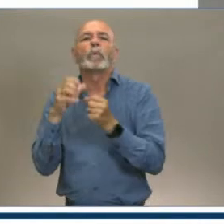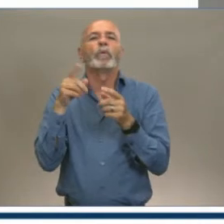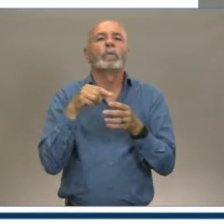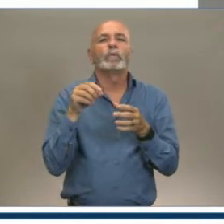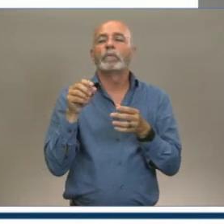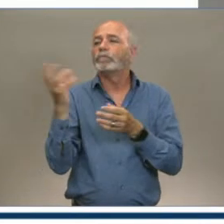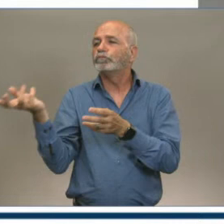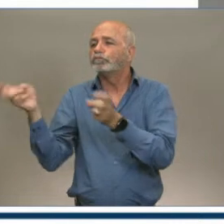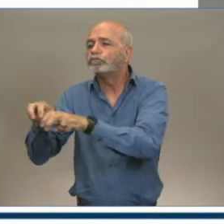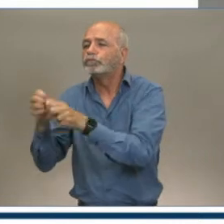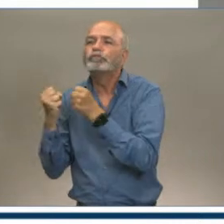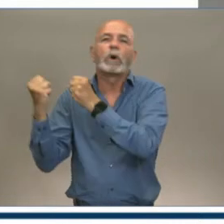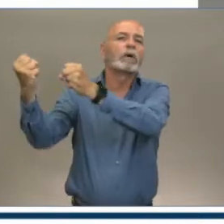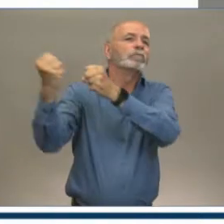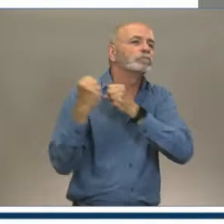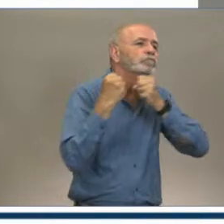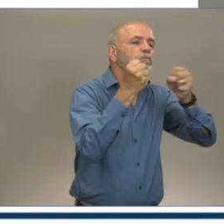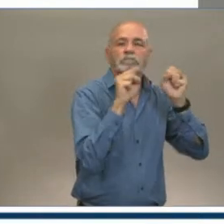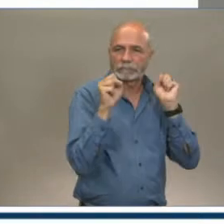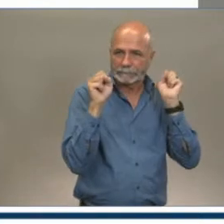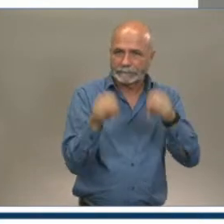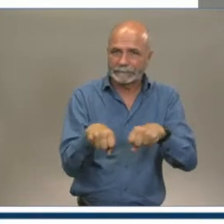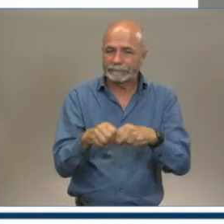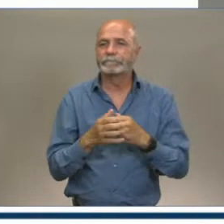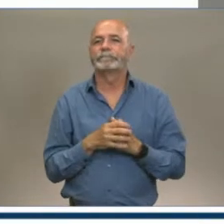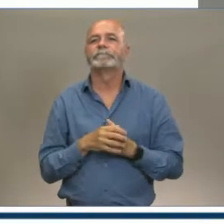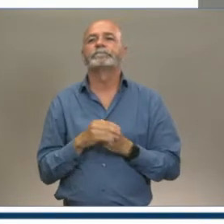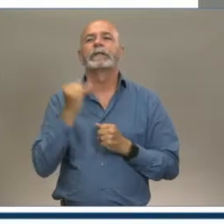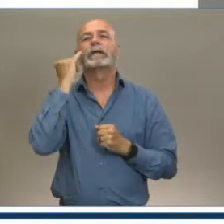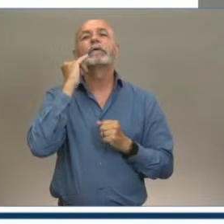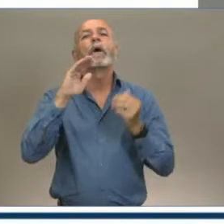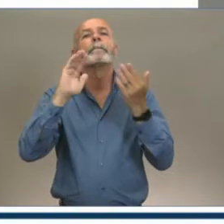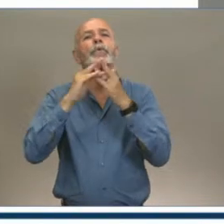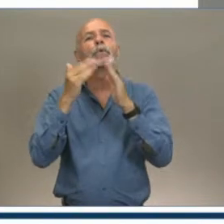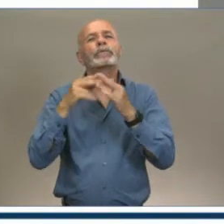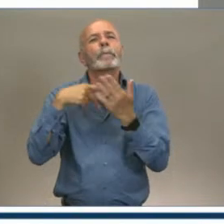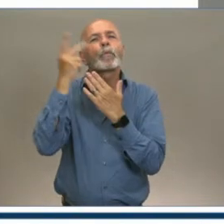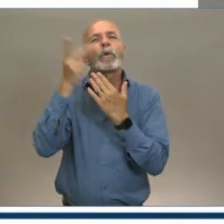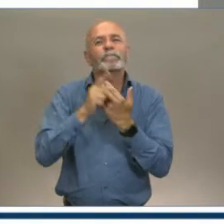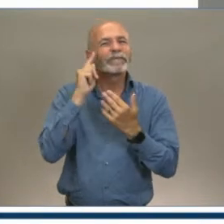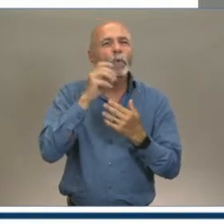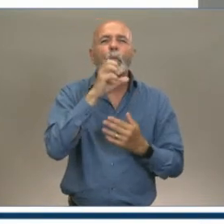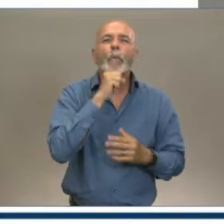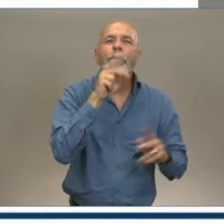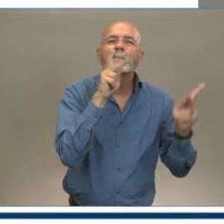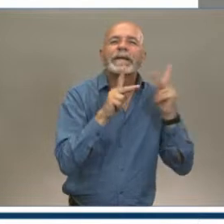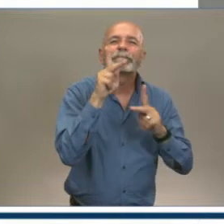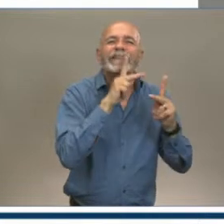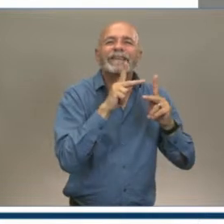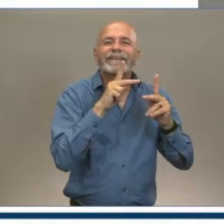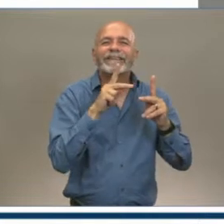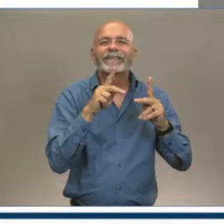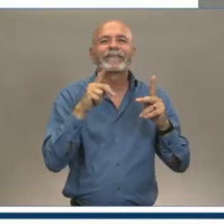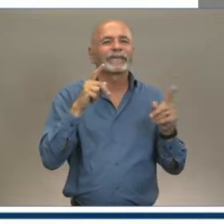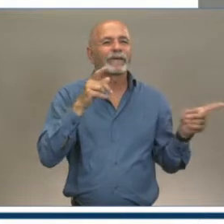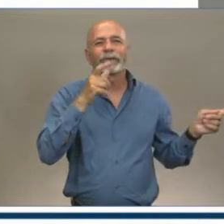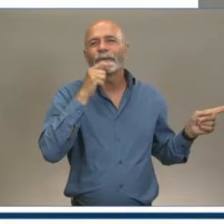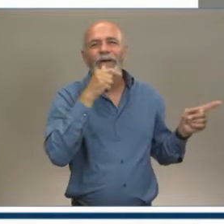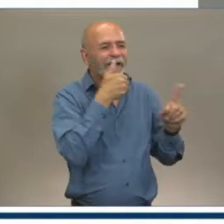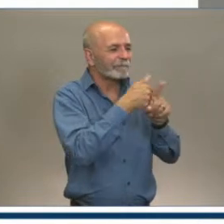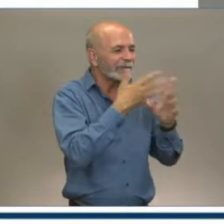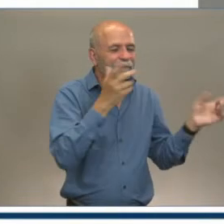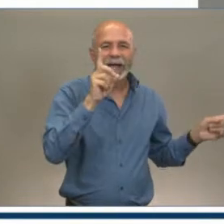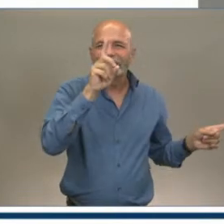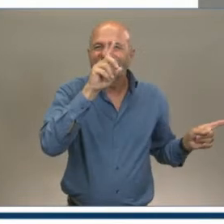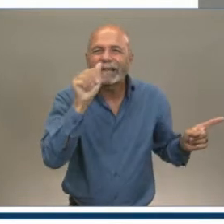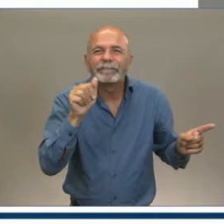We're also allowing community-based programs for seniors and for people with disabilities to resume. These may seem like